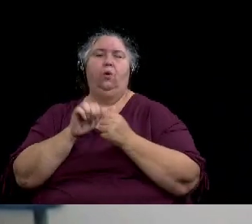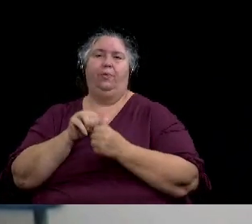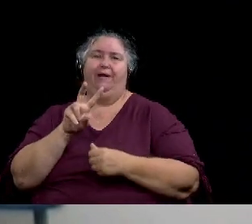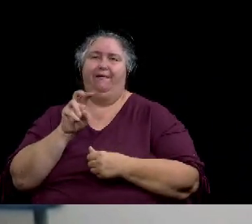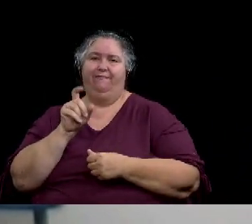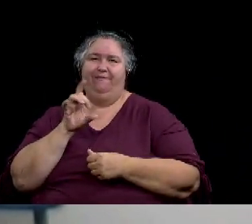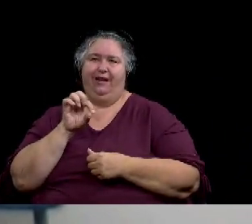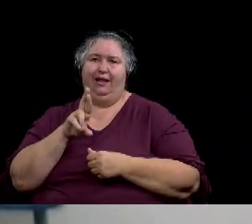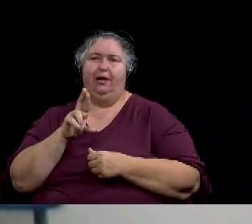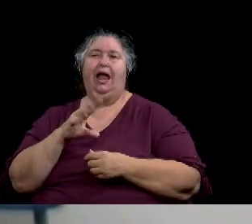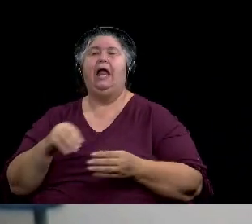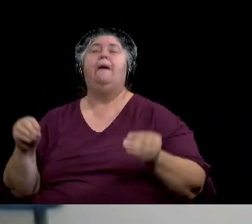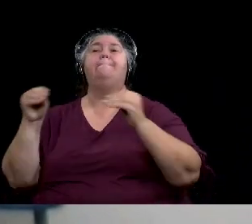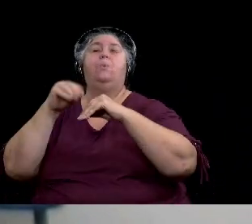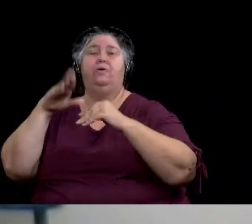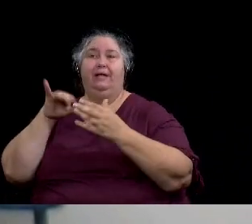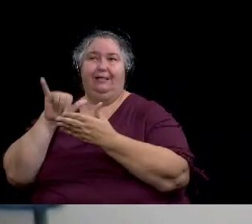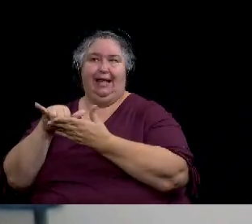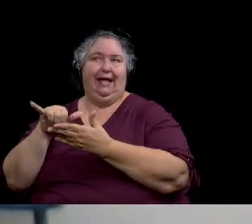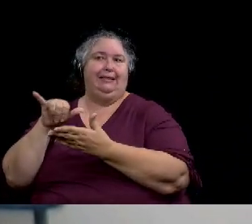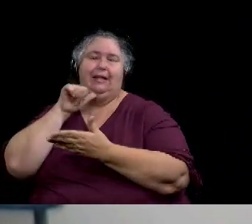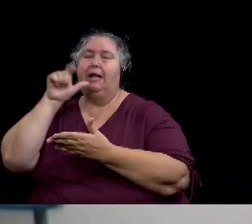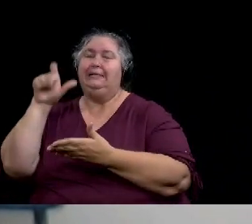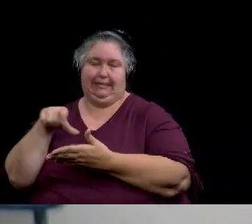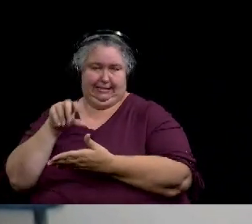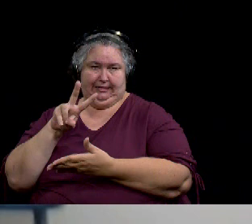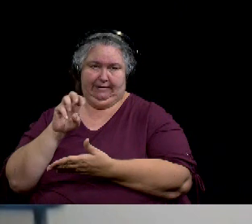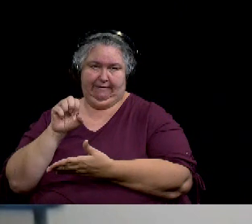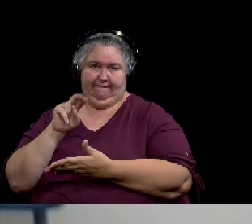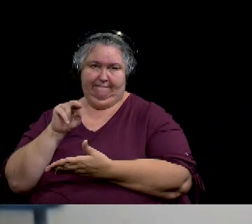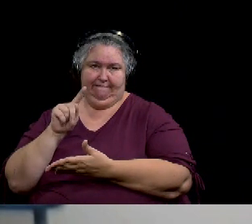that short of a ventilator. So